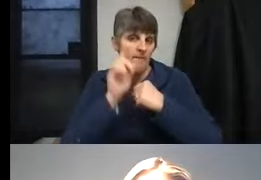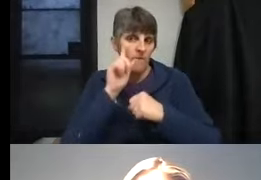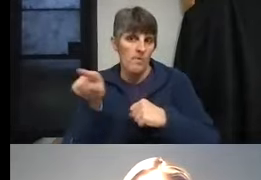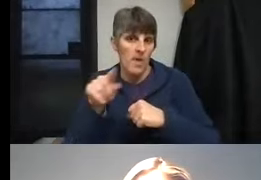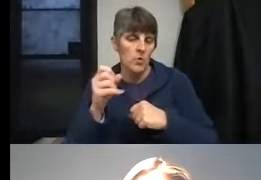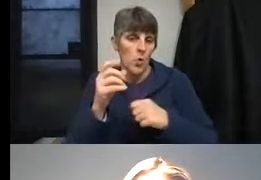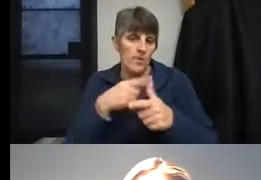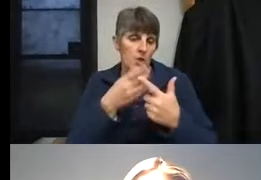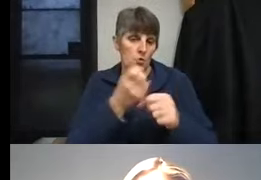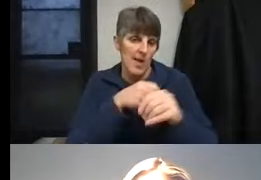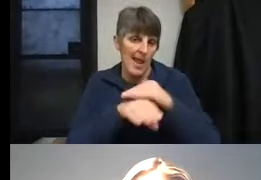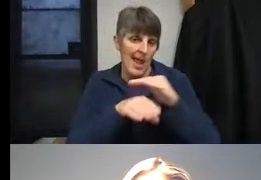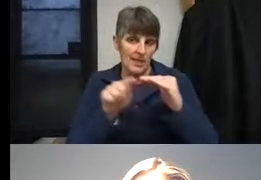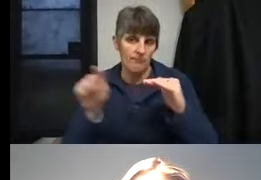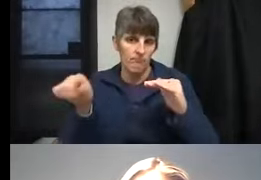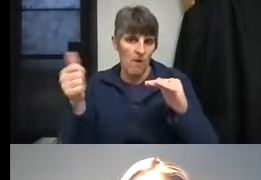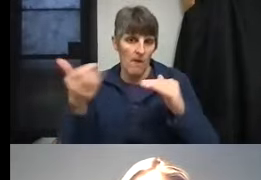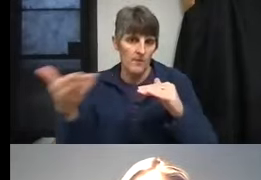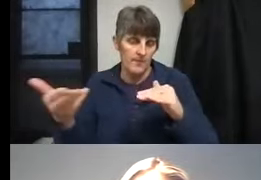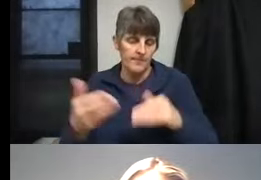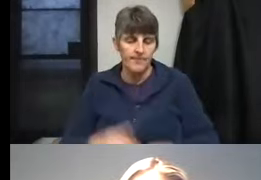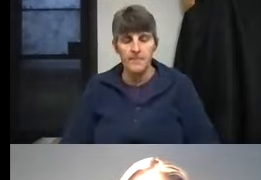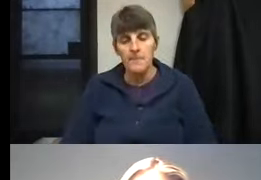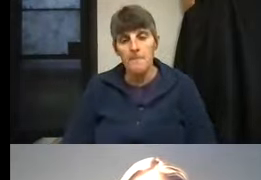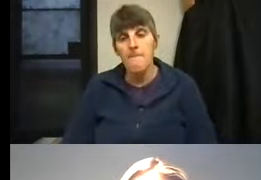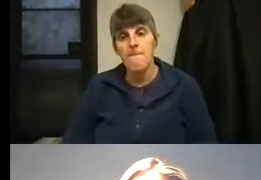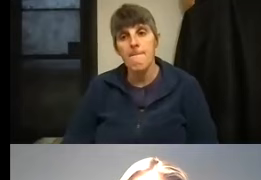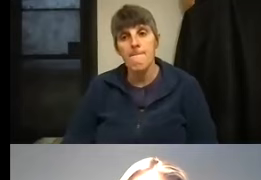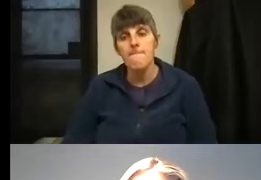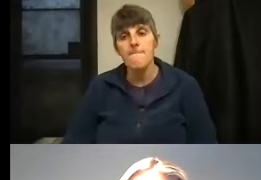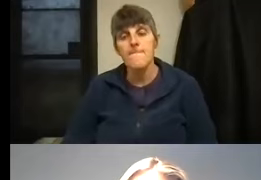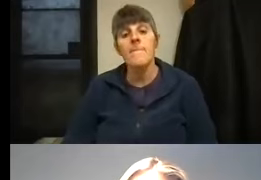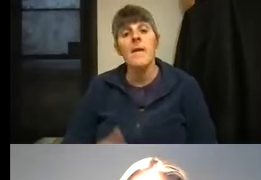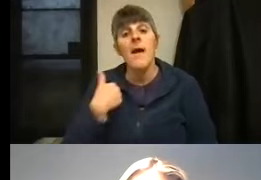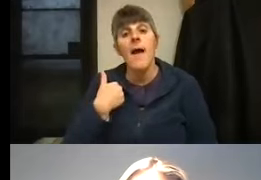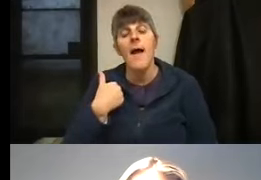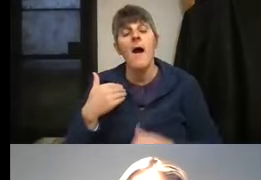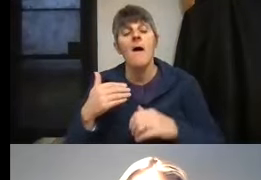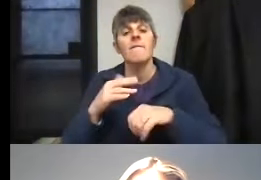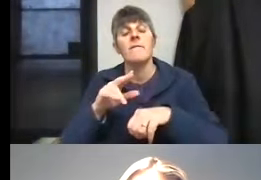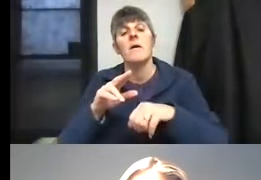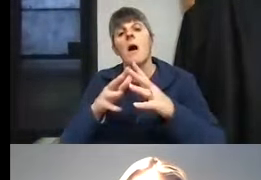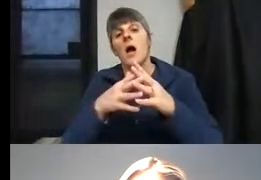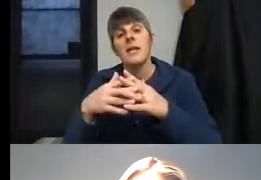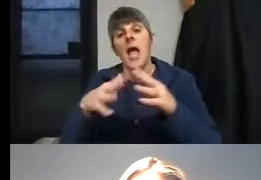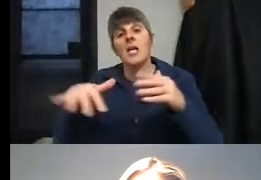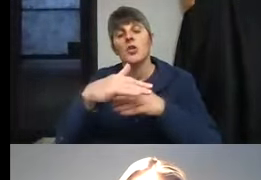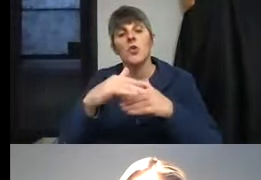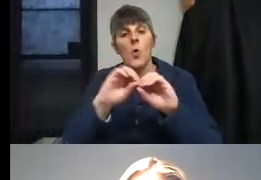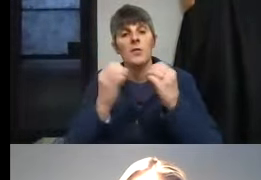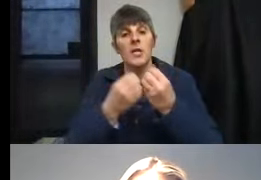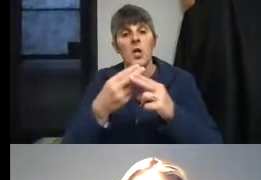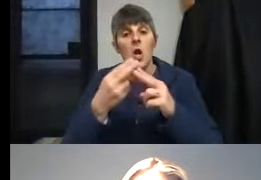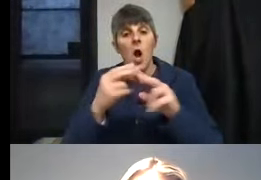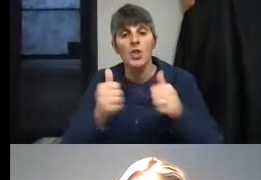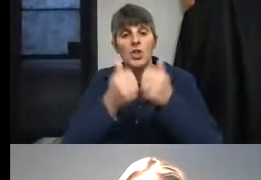So then you get access to finding out about those activities as well. There is a national organization called Challenger Sports